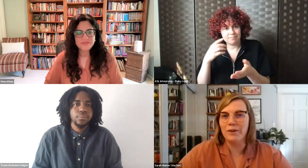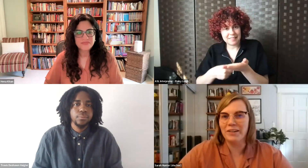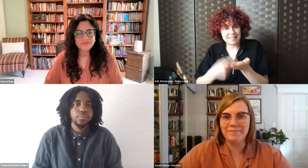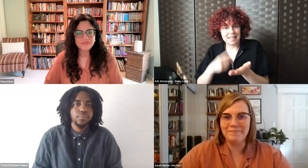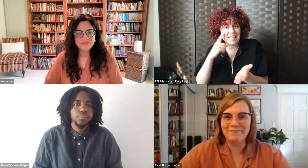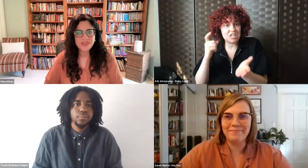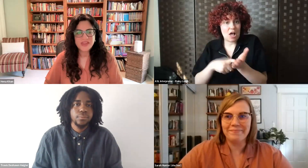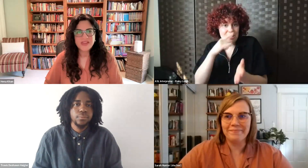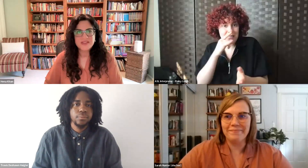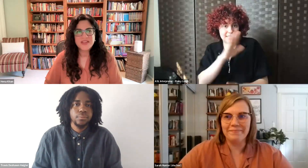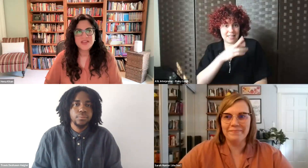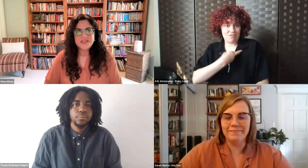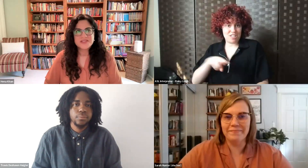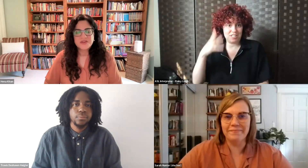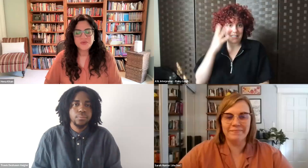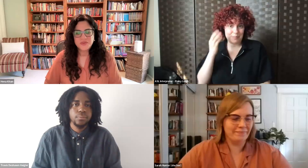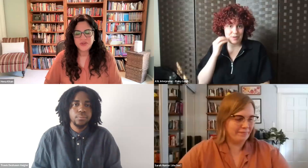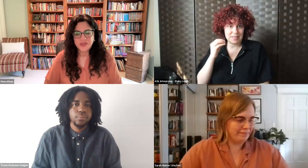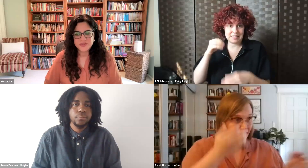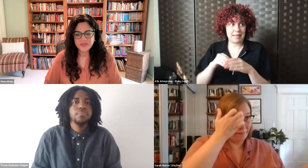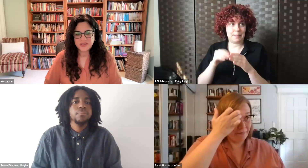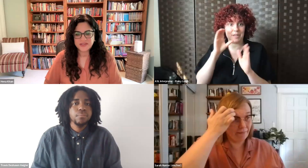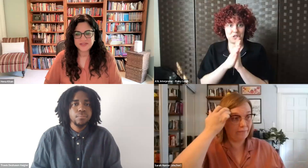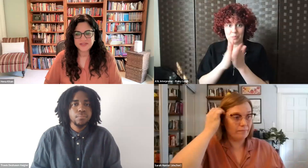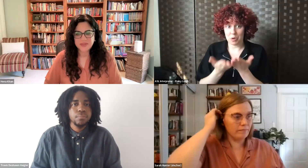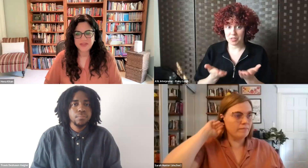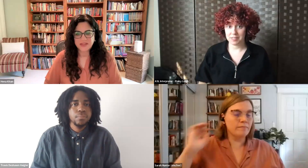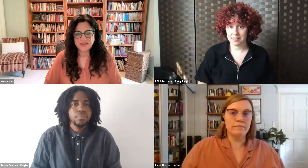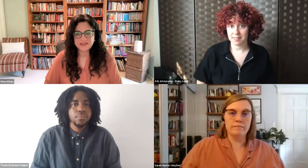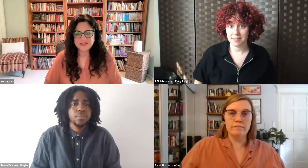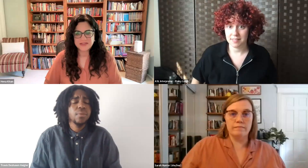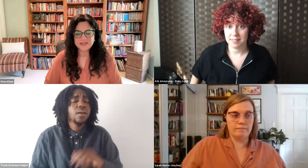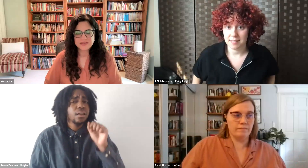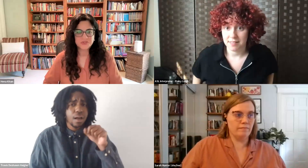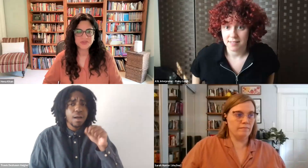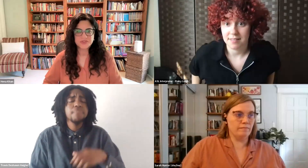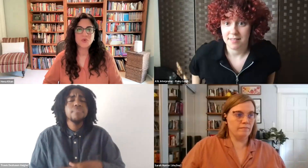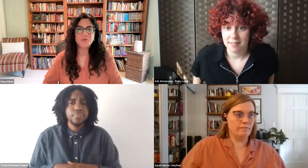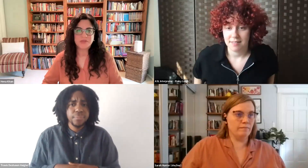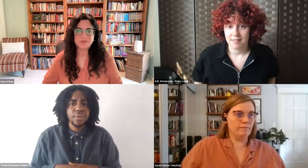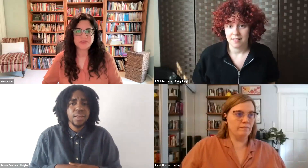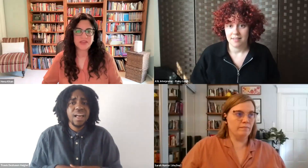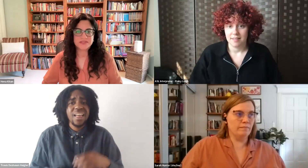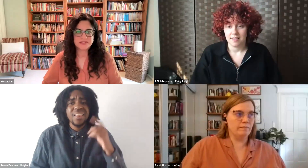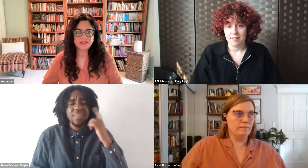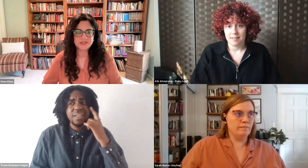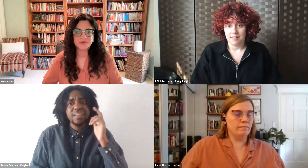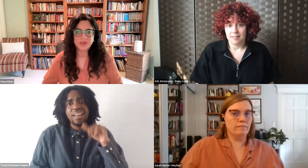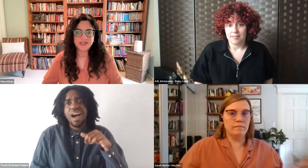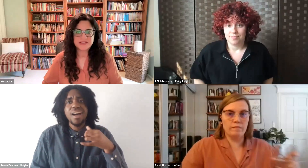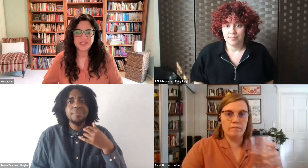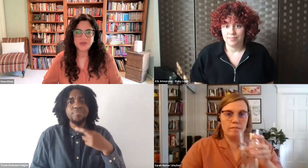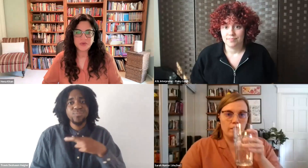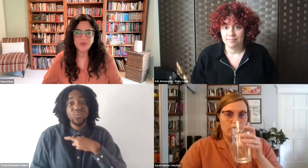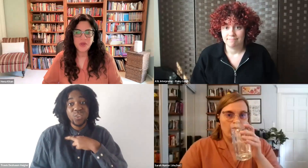across the board. Yeah. So, I do think it is something that is central to so many people's lives in